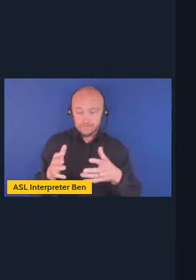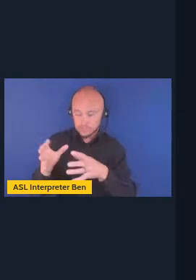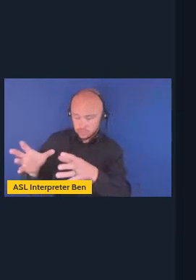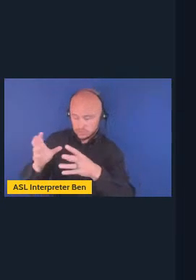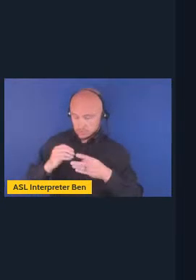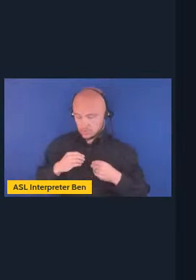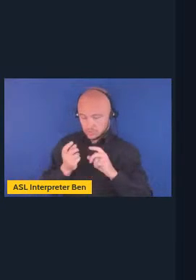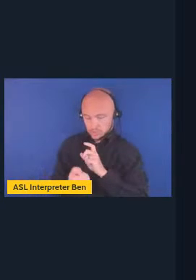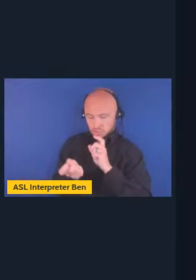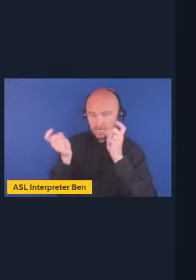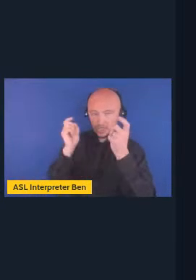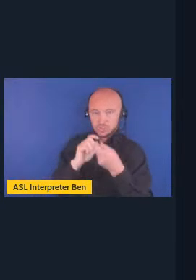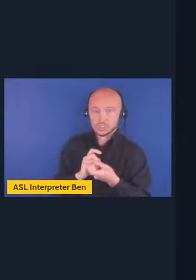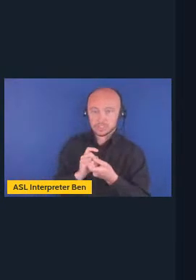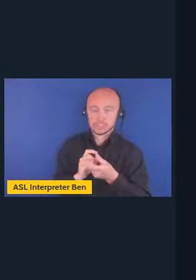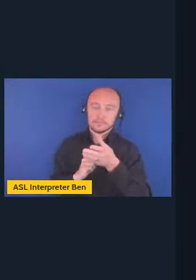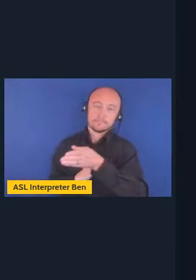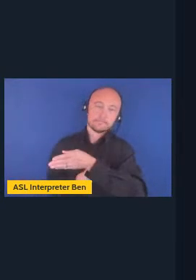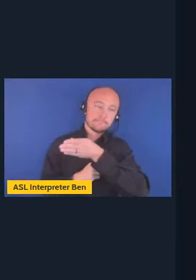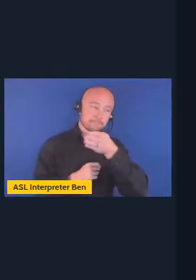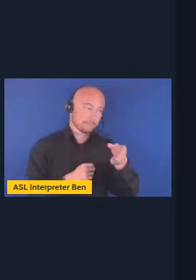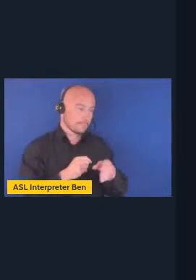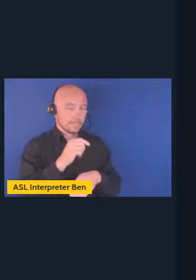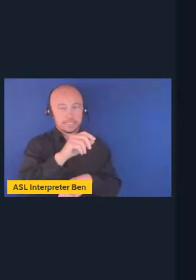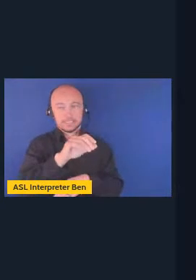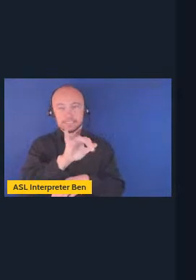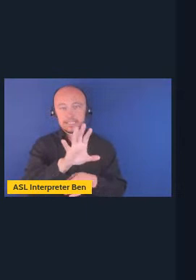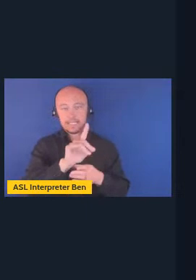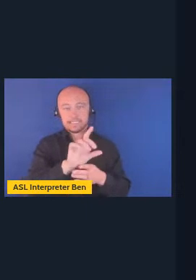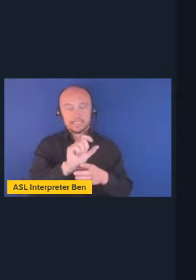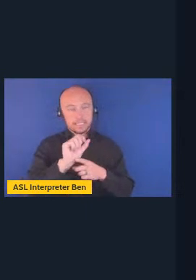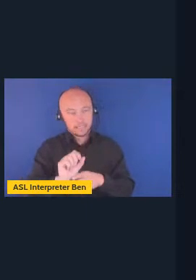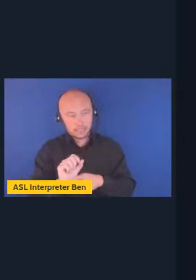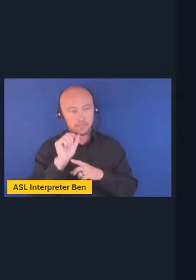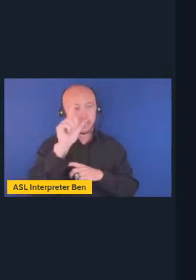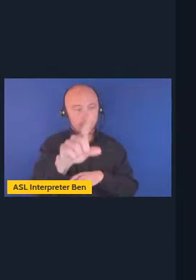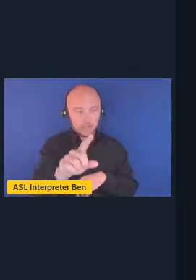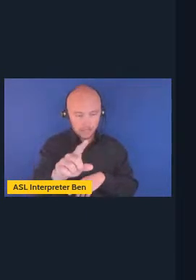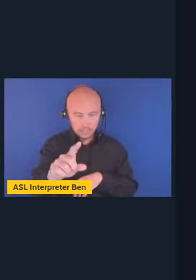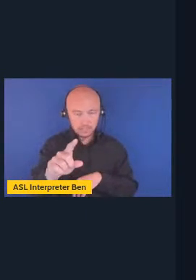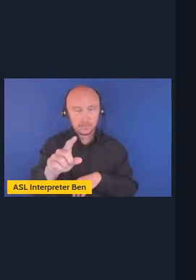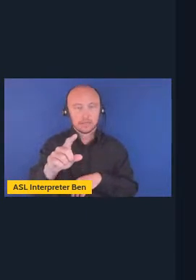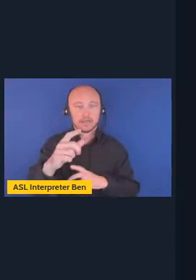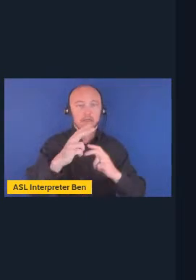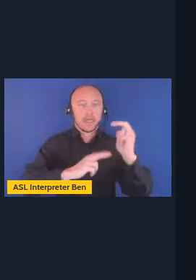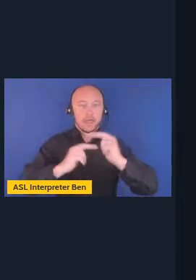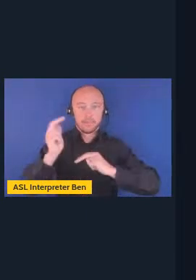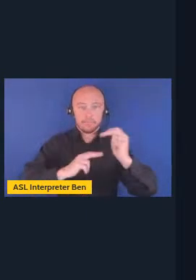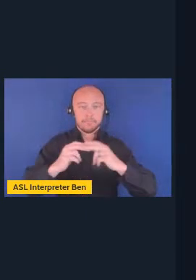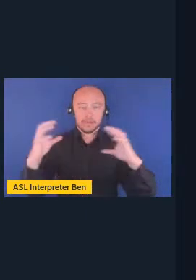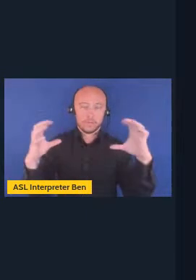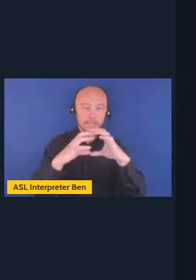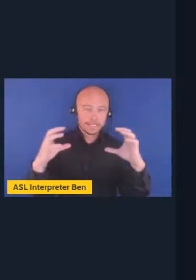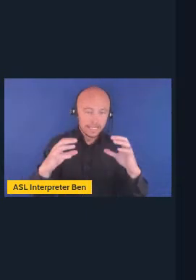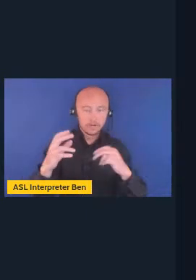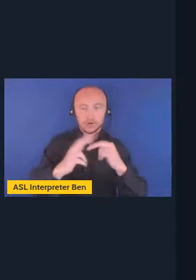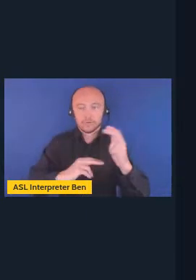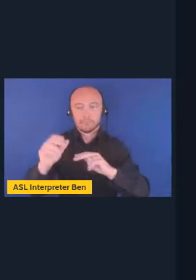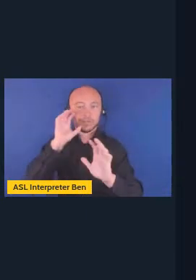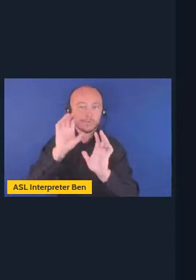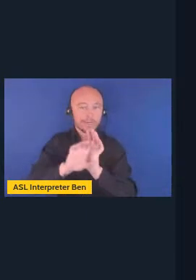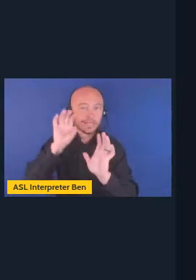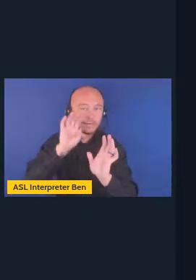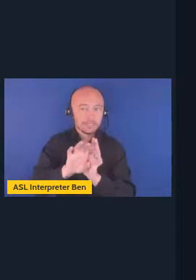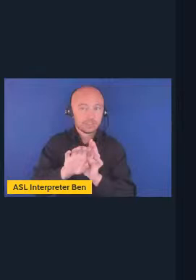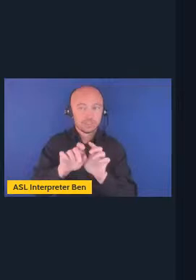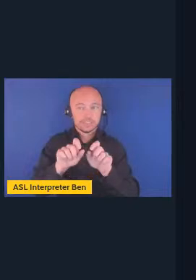the code commit, it will trigger the CI/CD pipeline. Then it will build your container images and then it will push